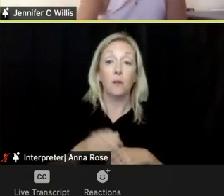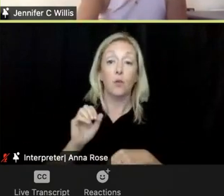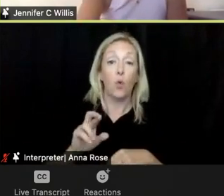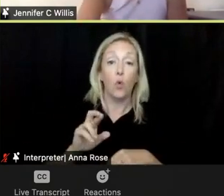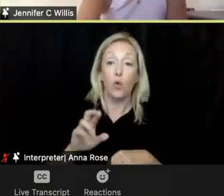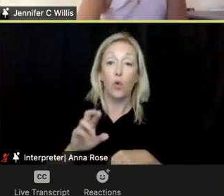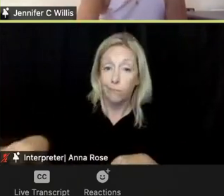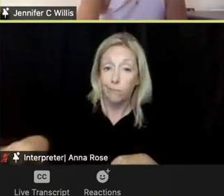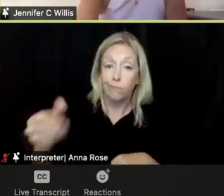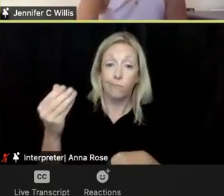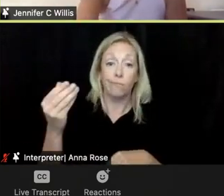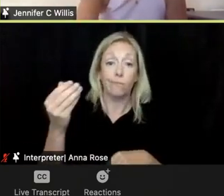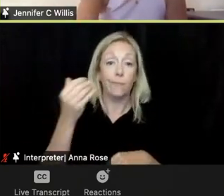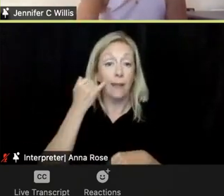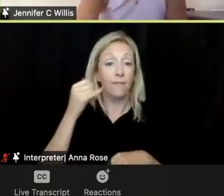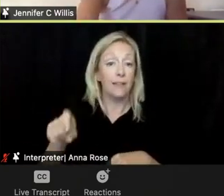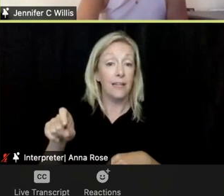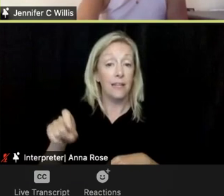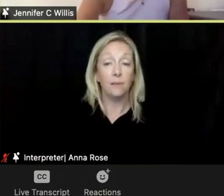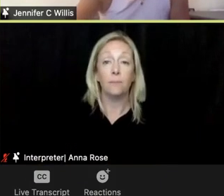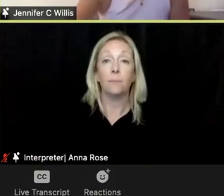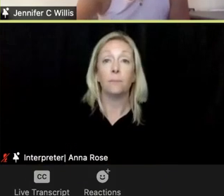they need.